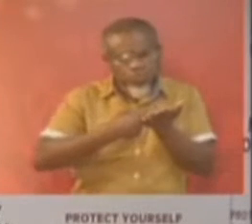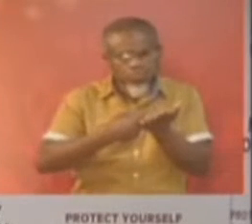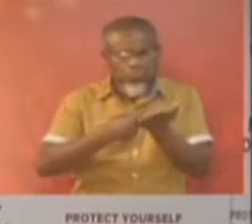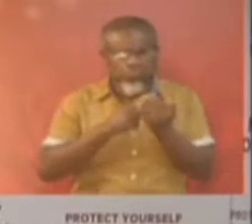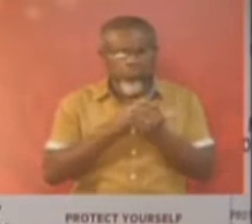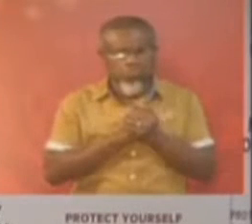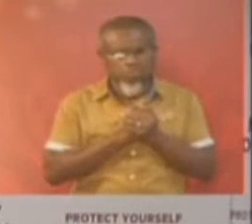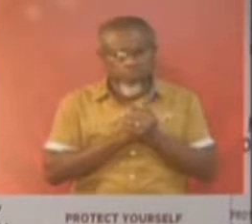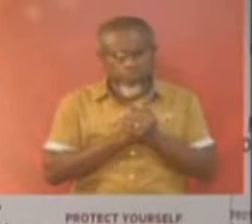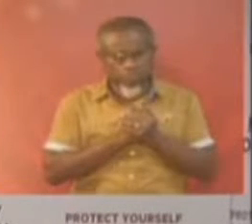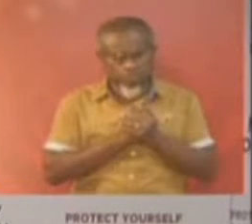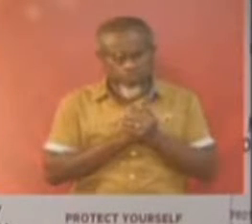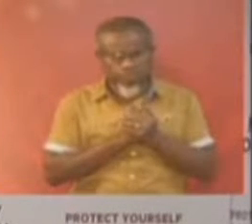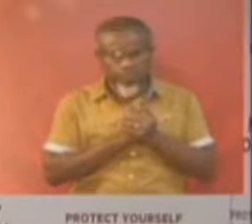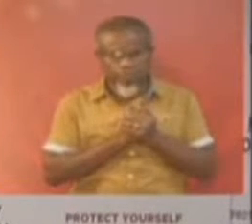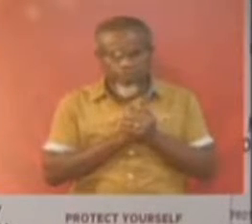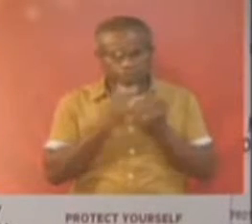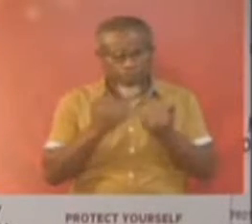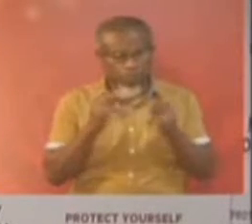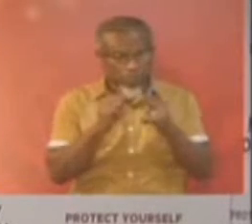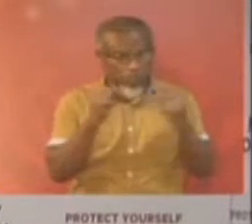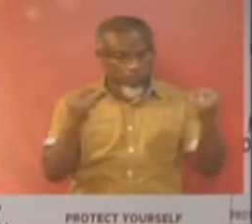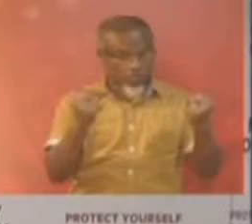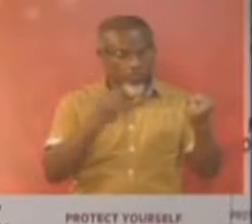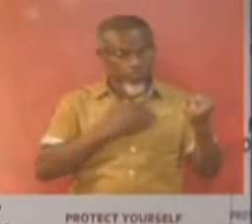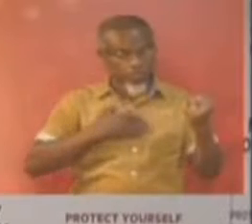to Newsday, please.